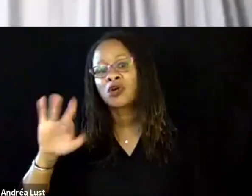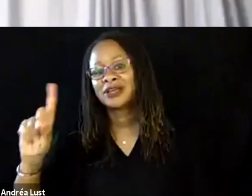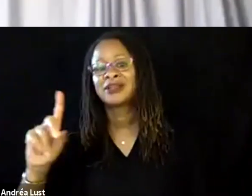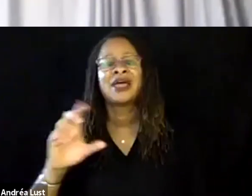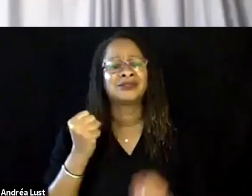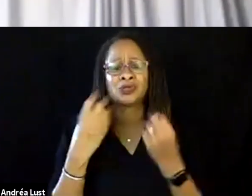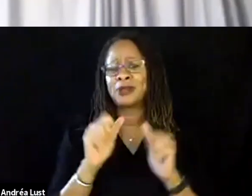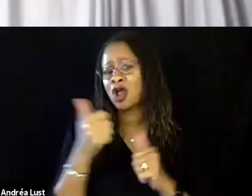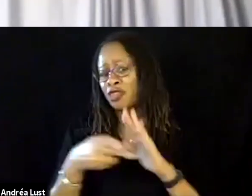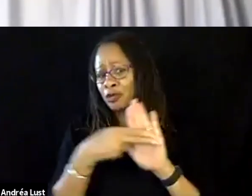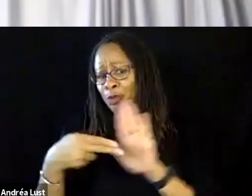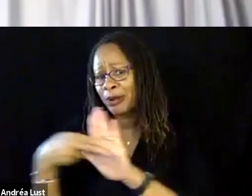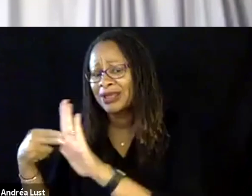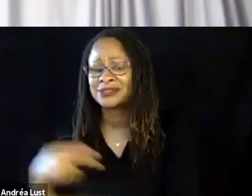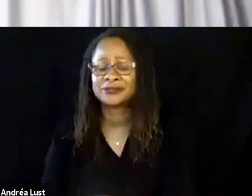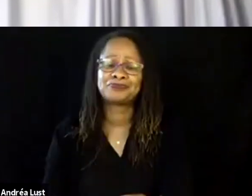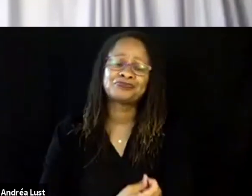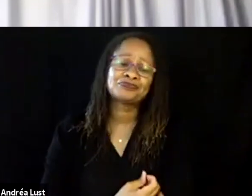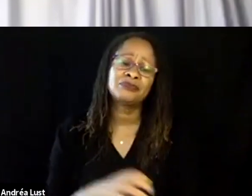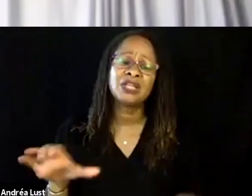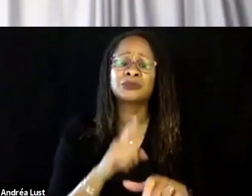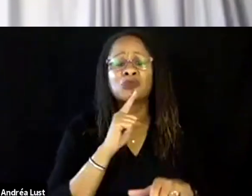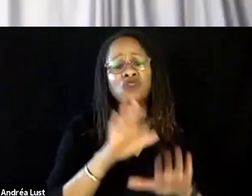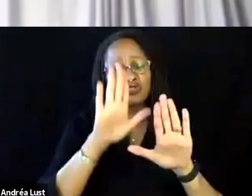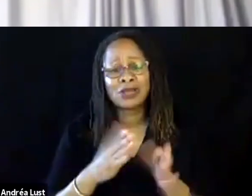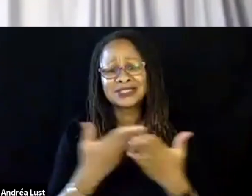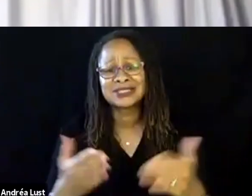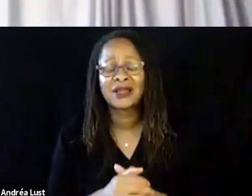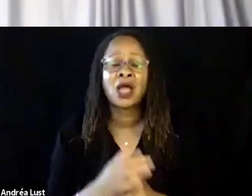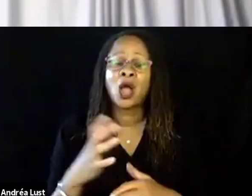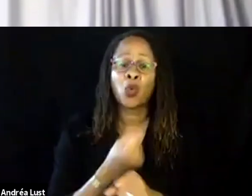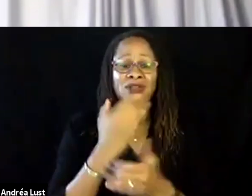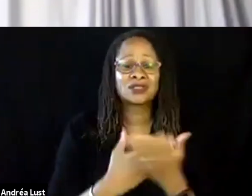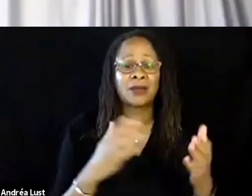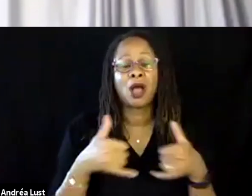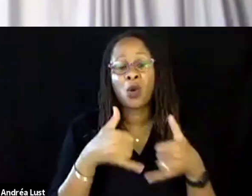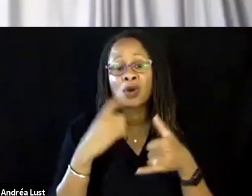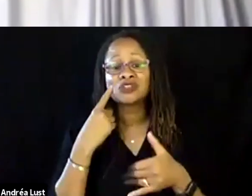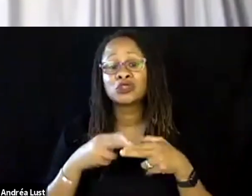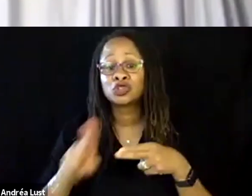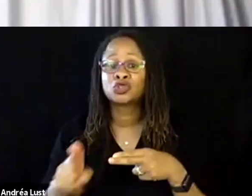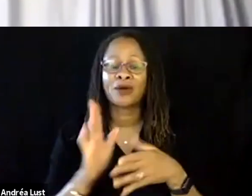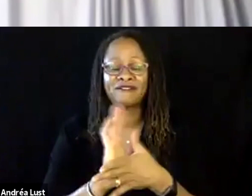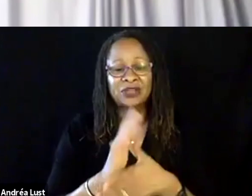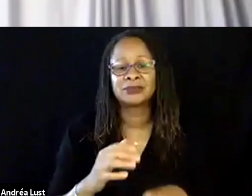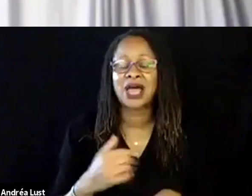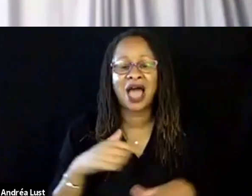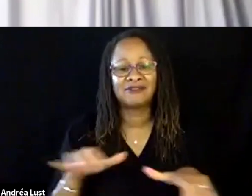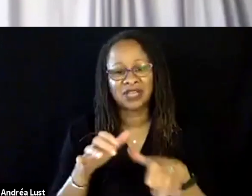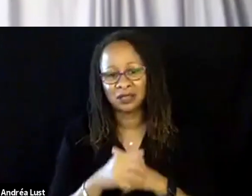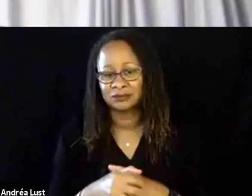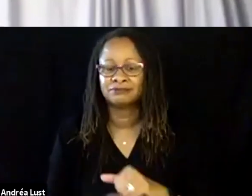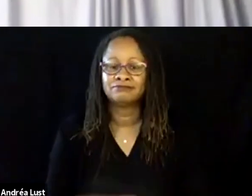many other brands, and done some really great stuff, won some awards for a lot of short films that I've done, and then even